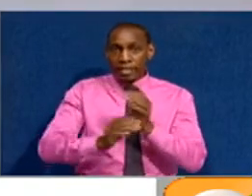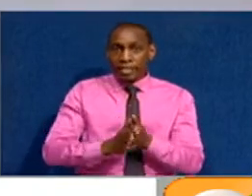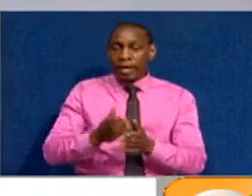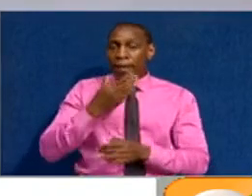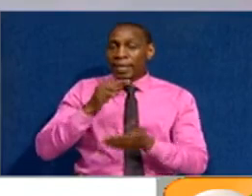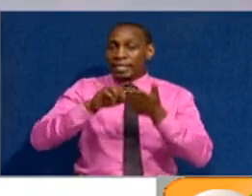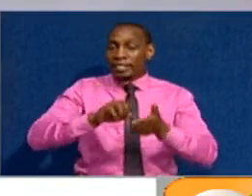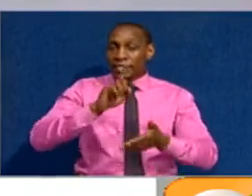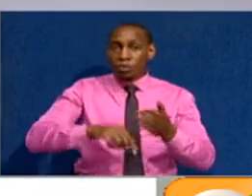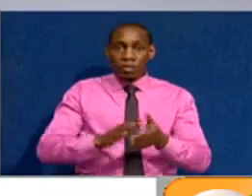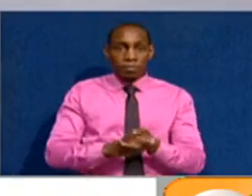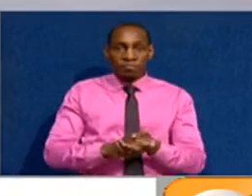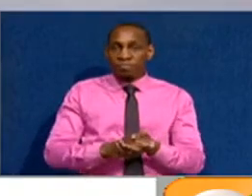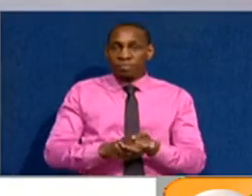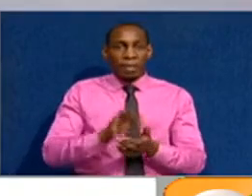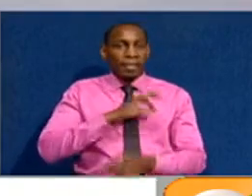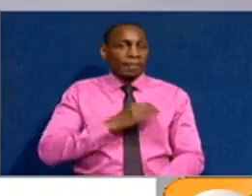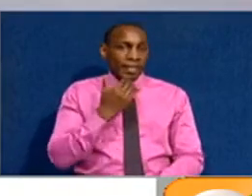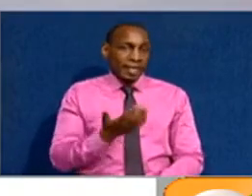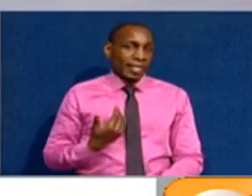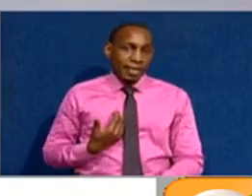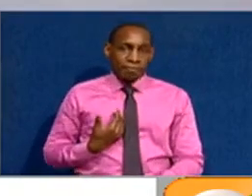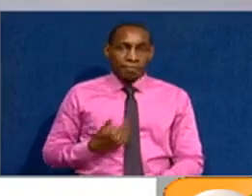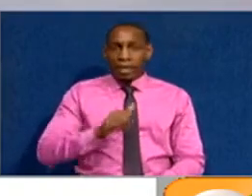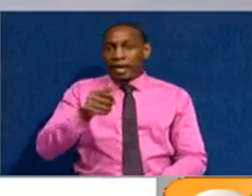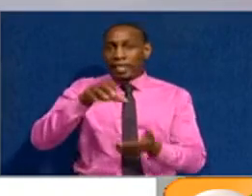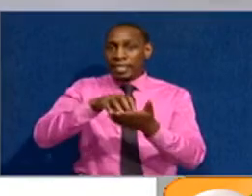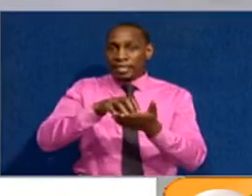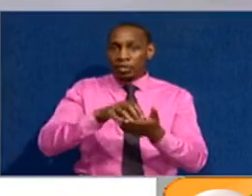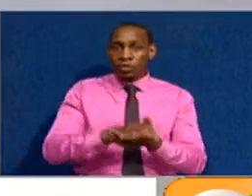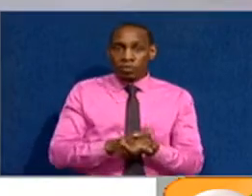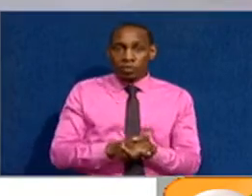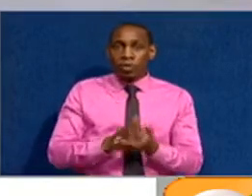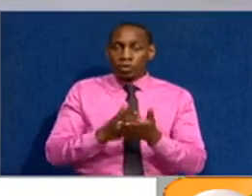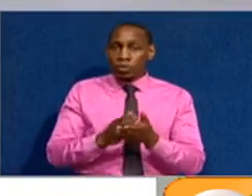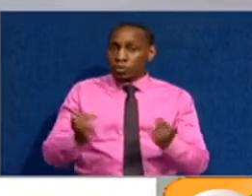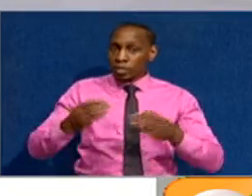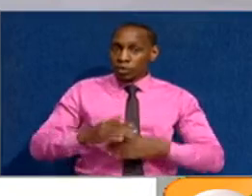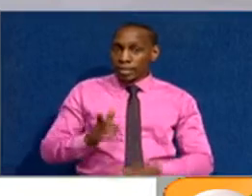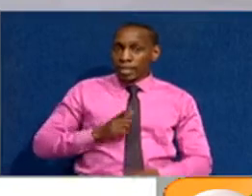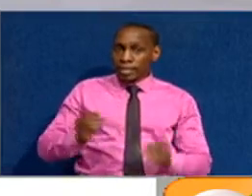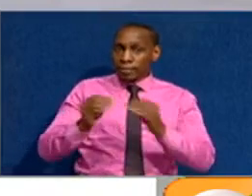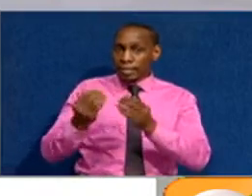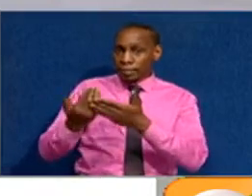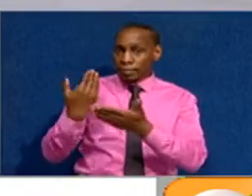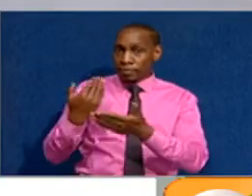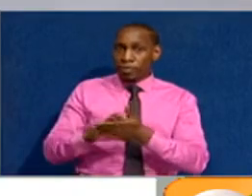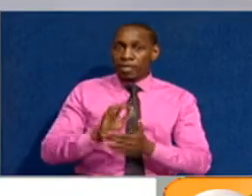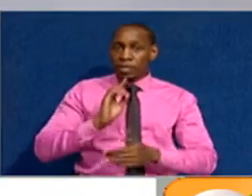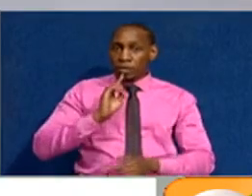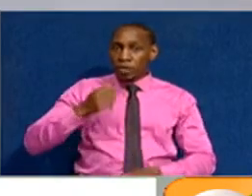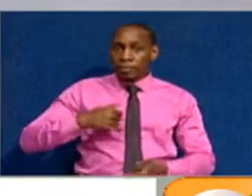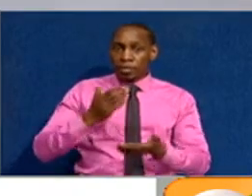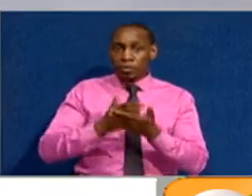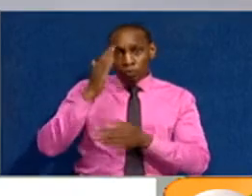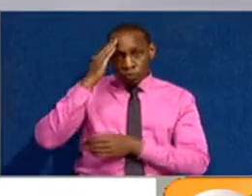man insisted that he did not see the need. In another case that is just as intriguing, a lady I met a few days ago told me that she